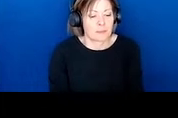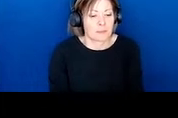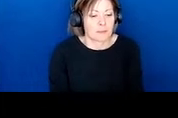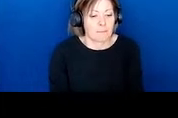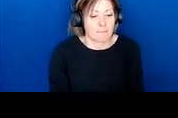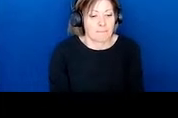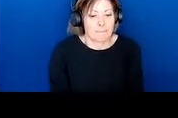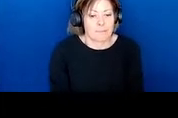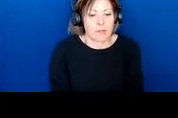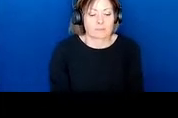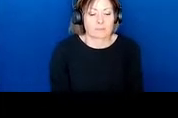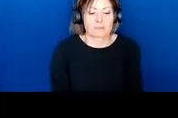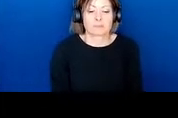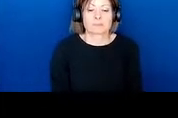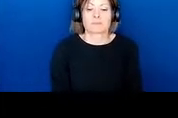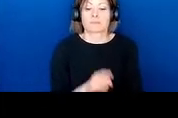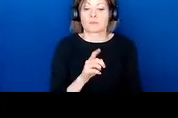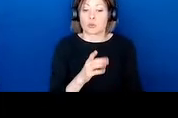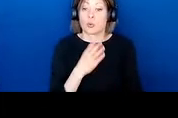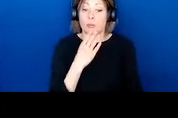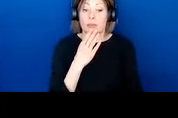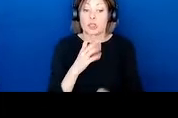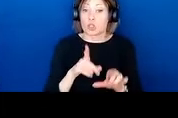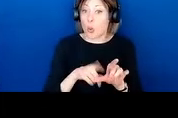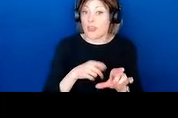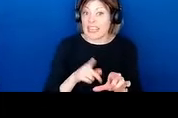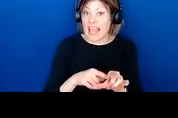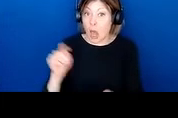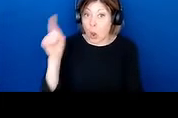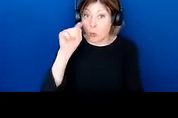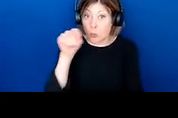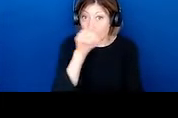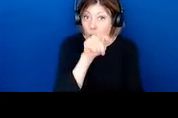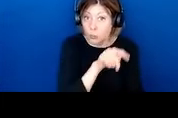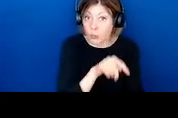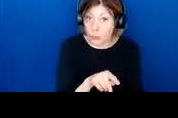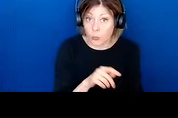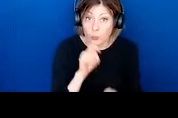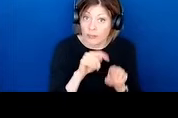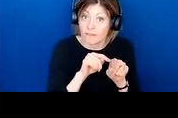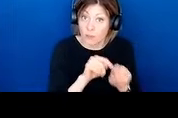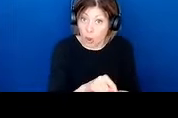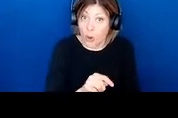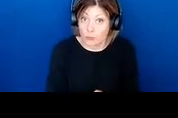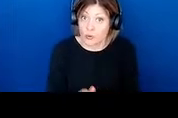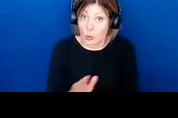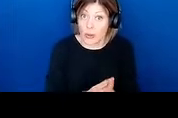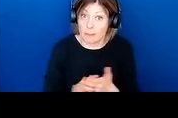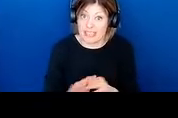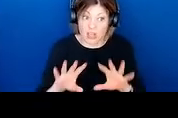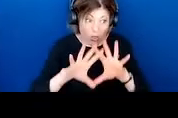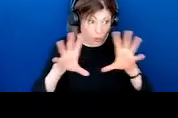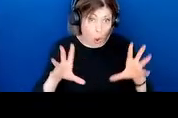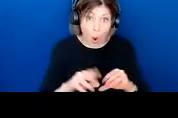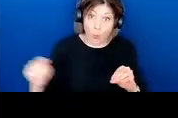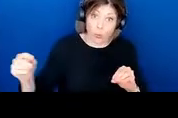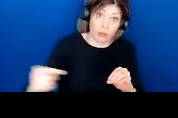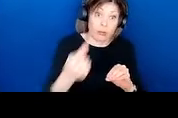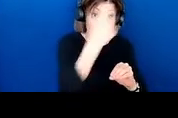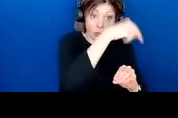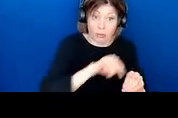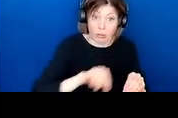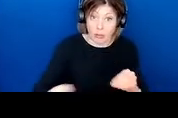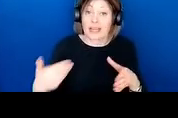We'll be following the historic route marked in yellow on this map, which takes us around the entire park, including all the follies and